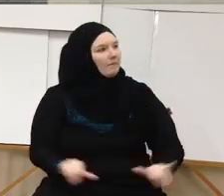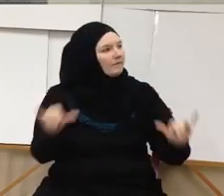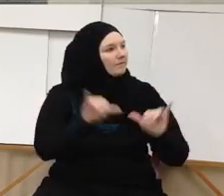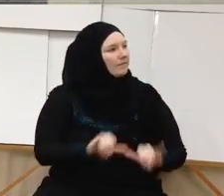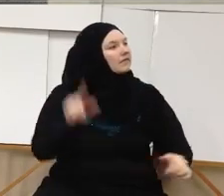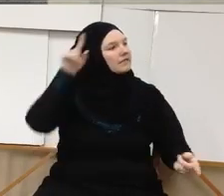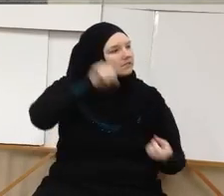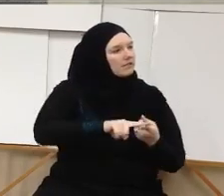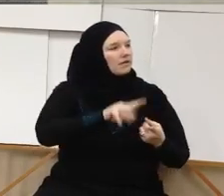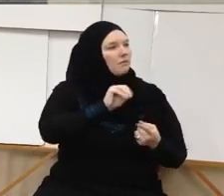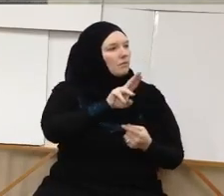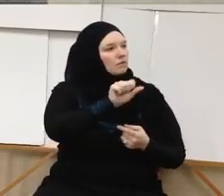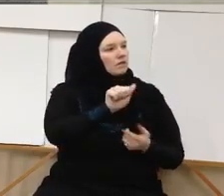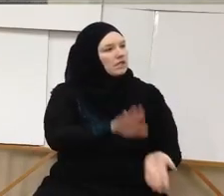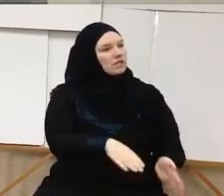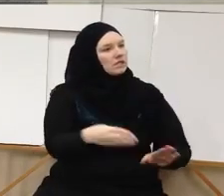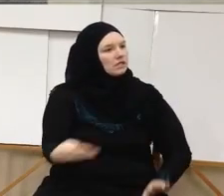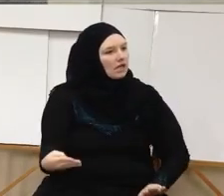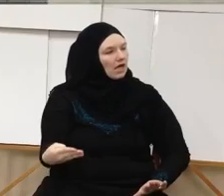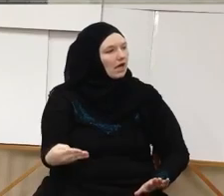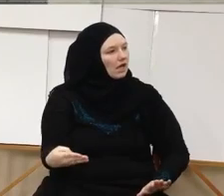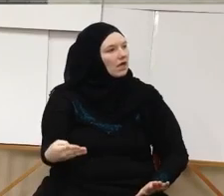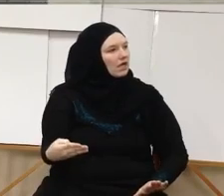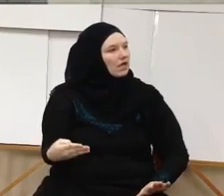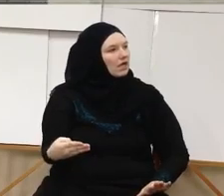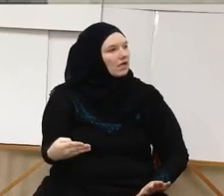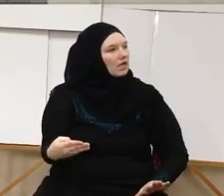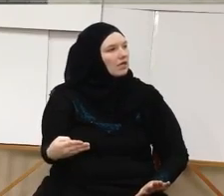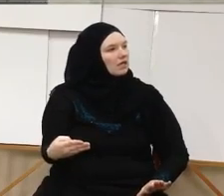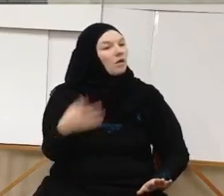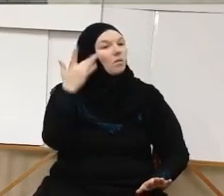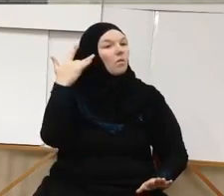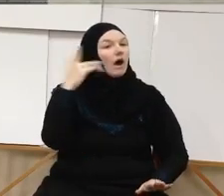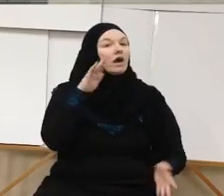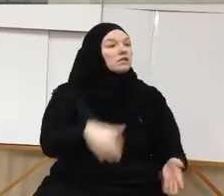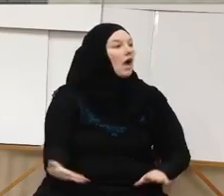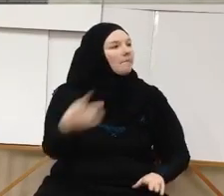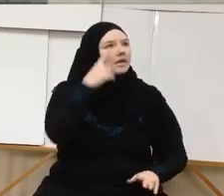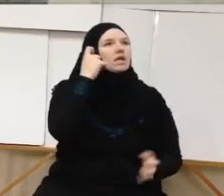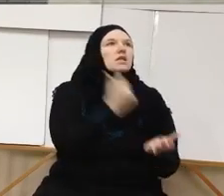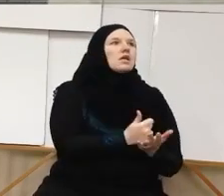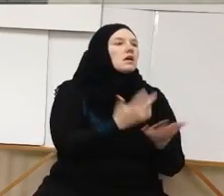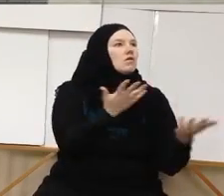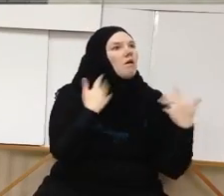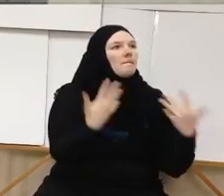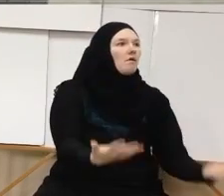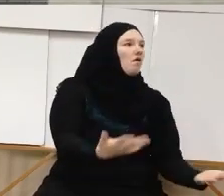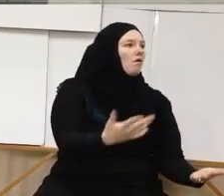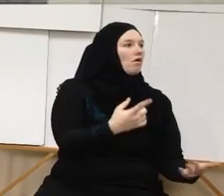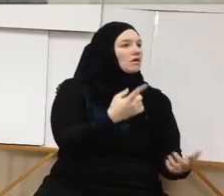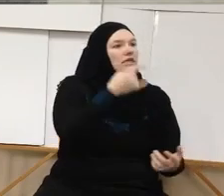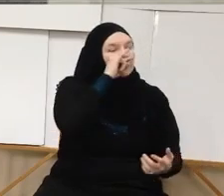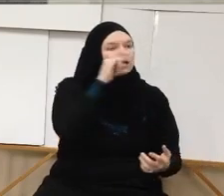until Moses died of desperation of his own community. So they had, they kept